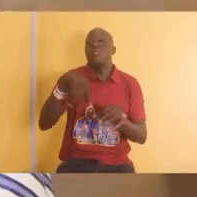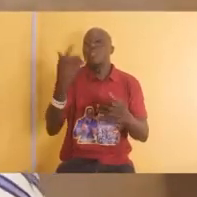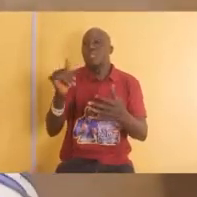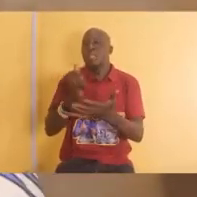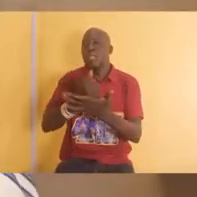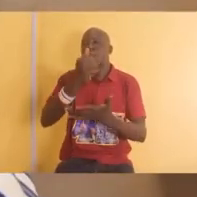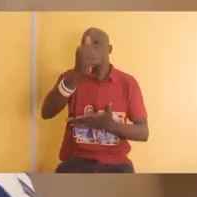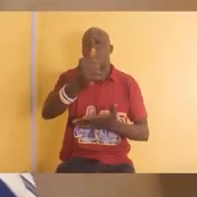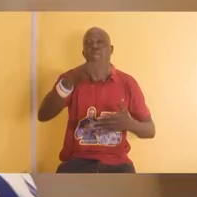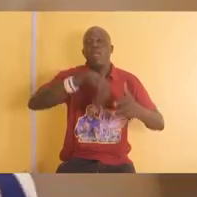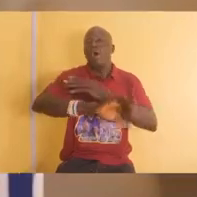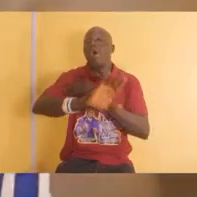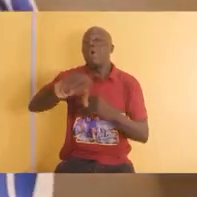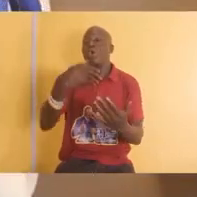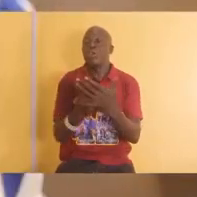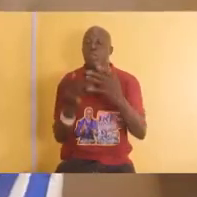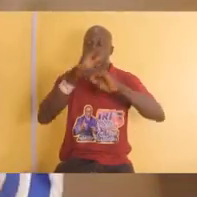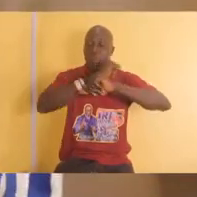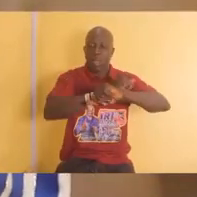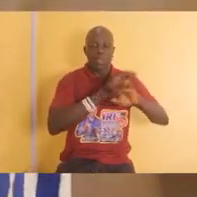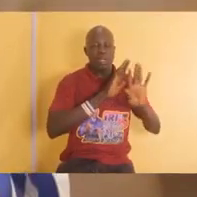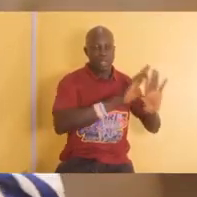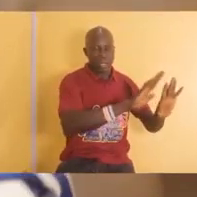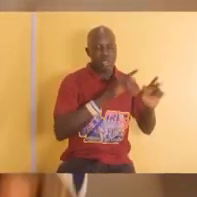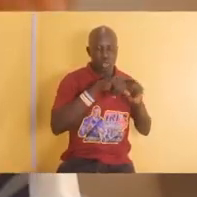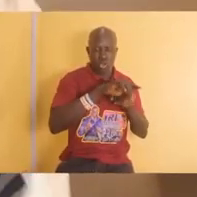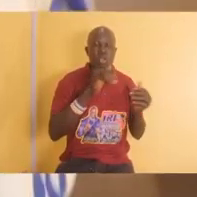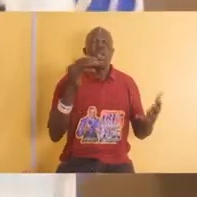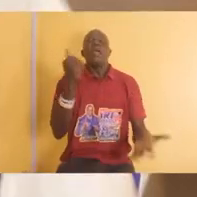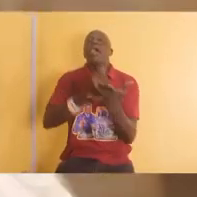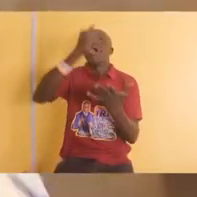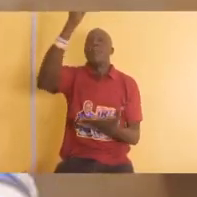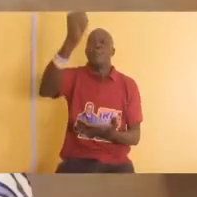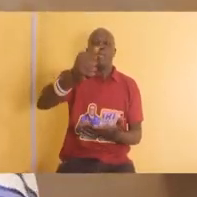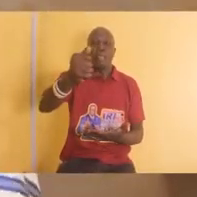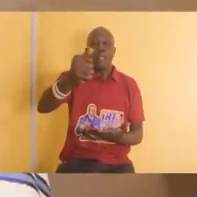say amen. Every force is divine.